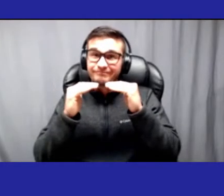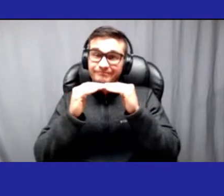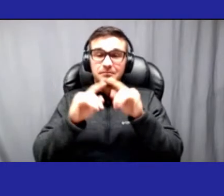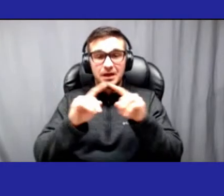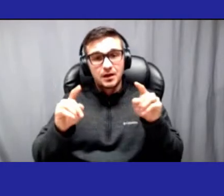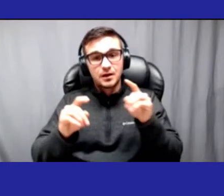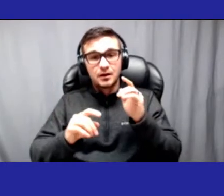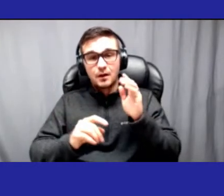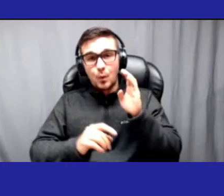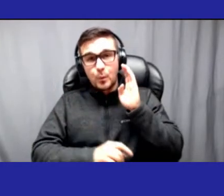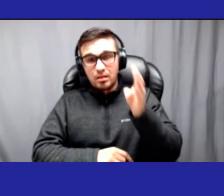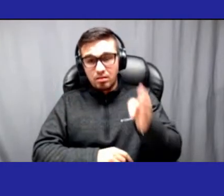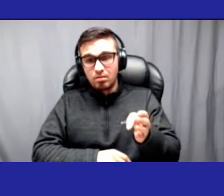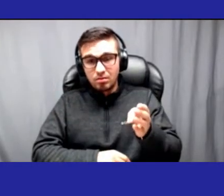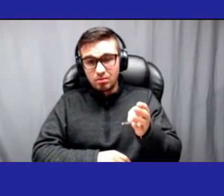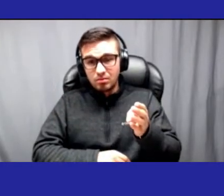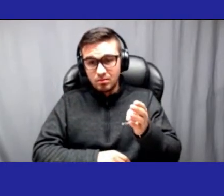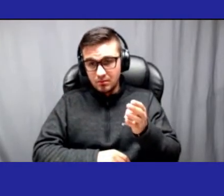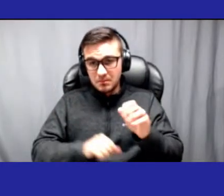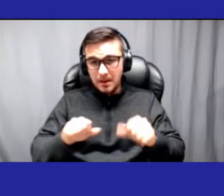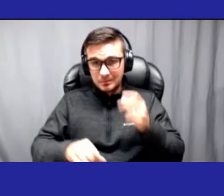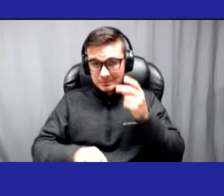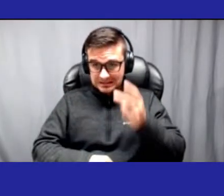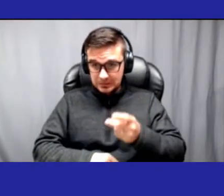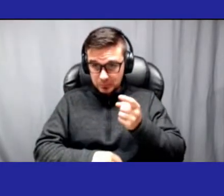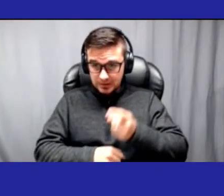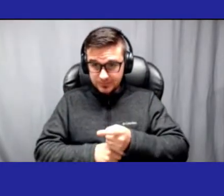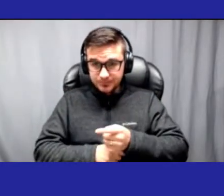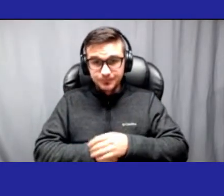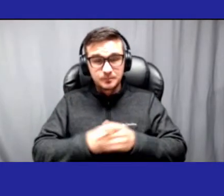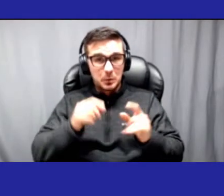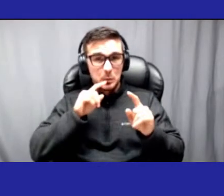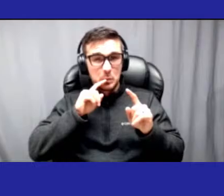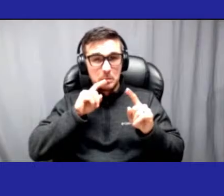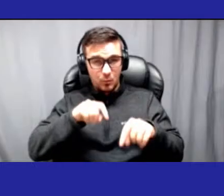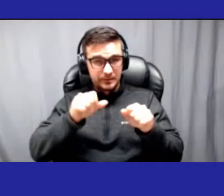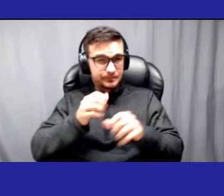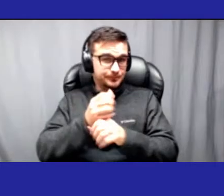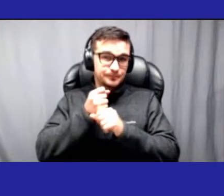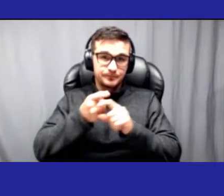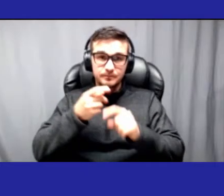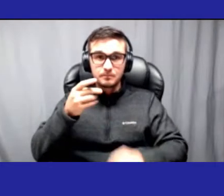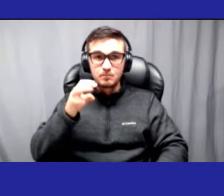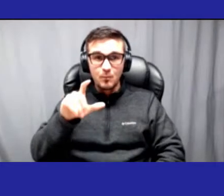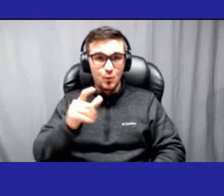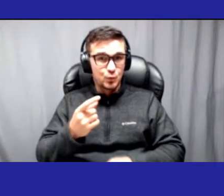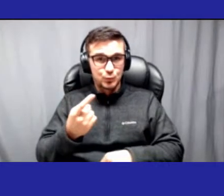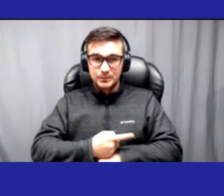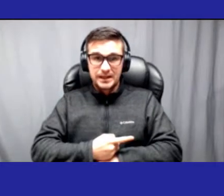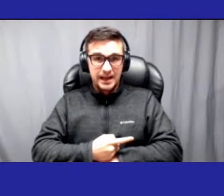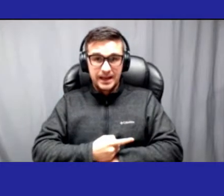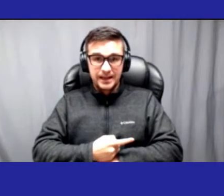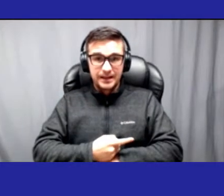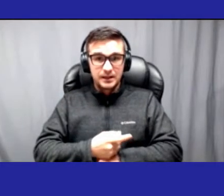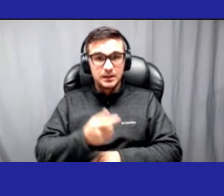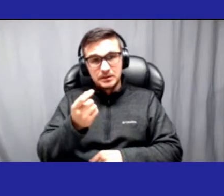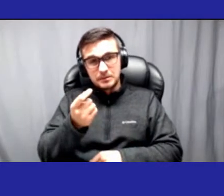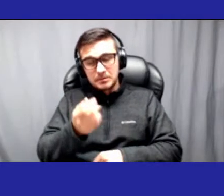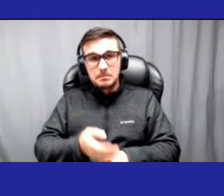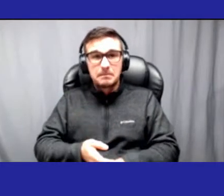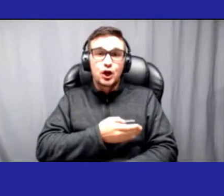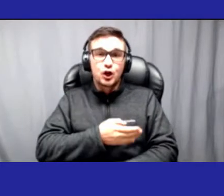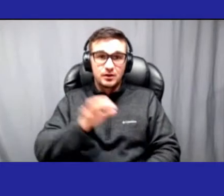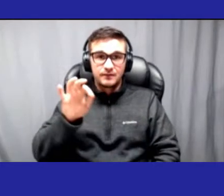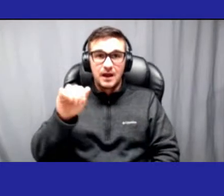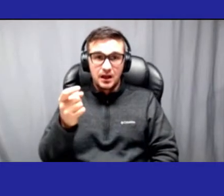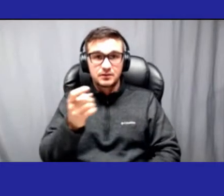on this one, the reports we can get down from a portal today, a little bit better than fax, but some of them do come across that